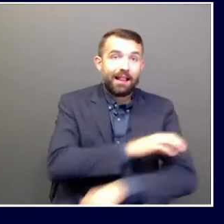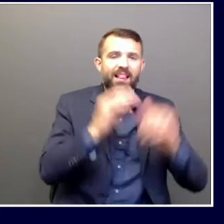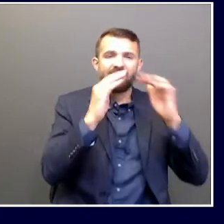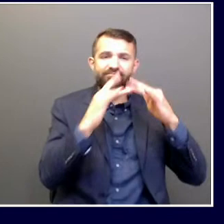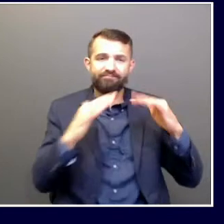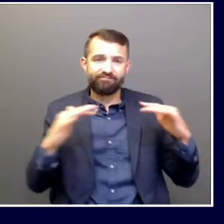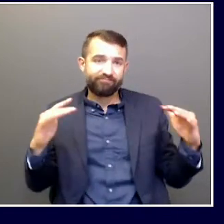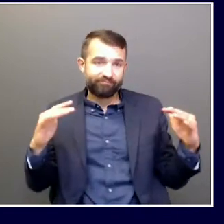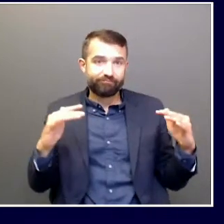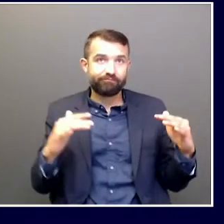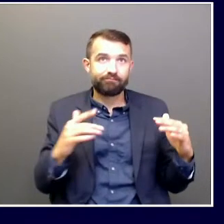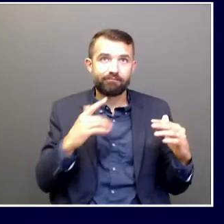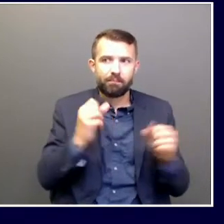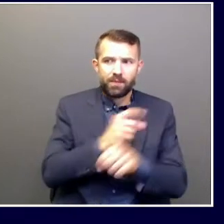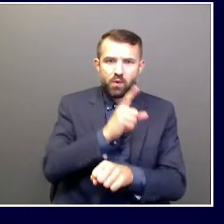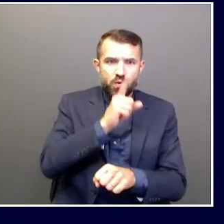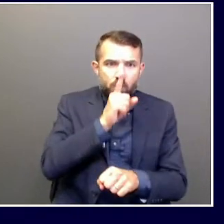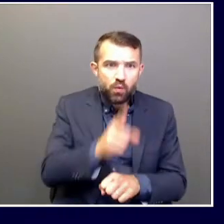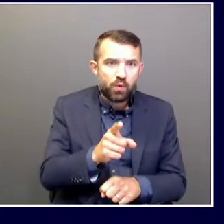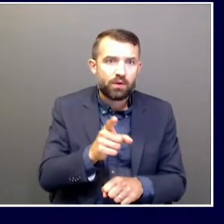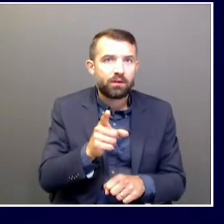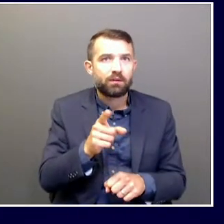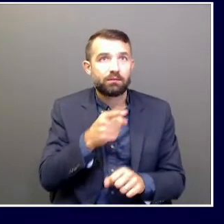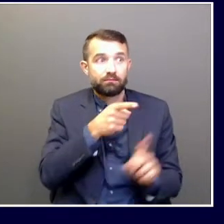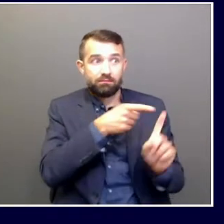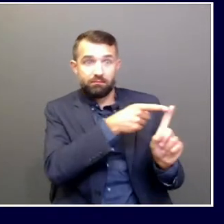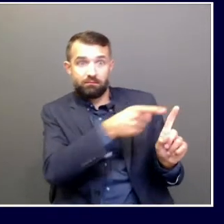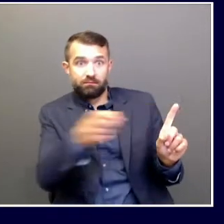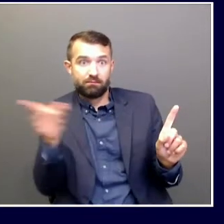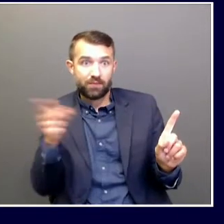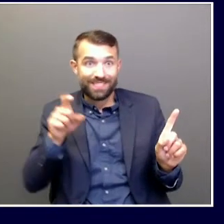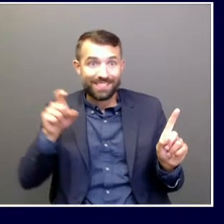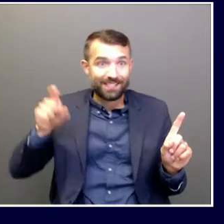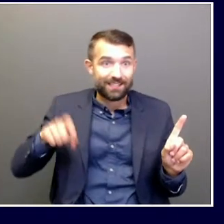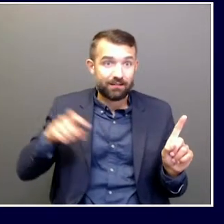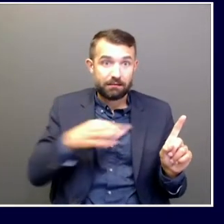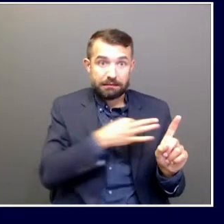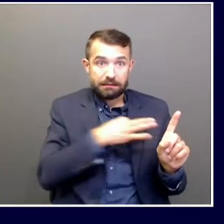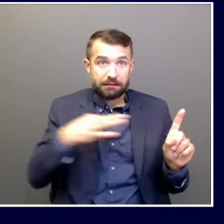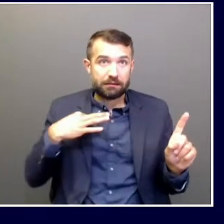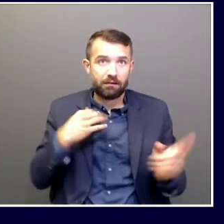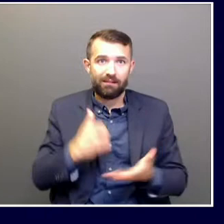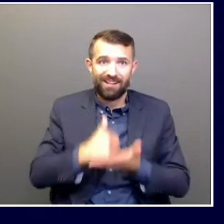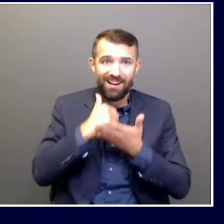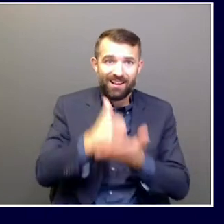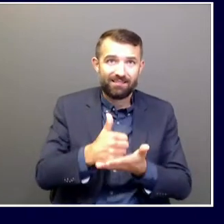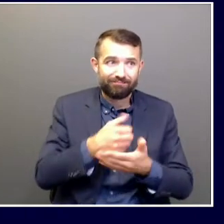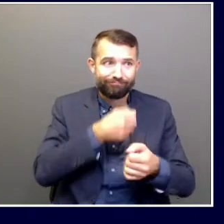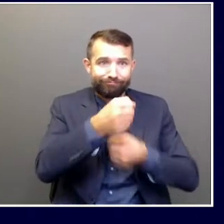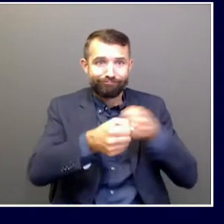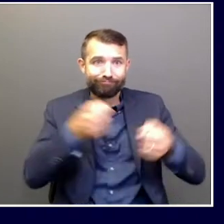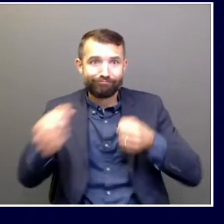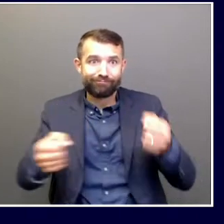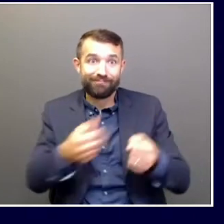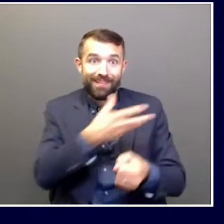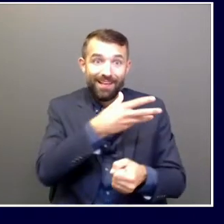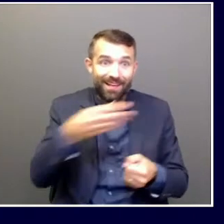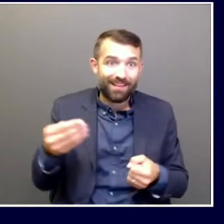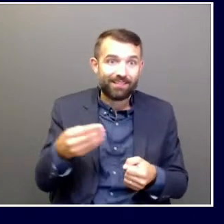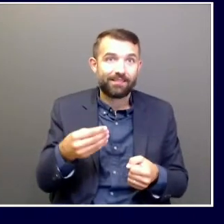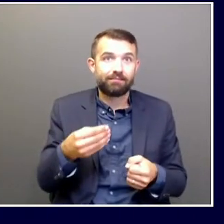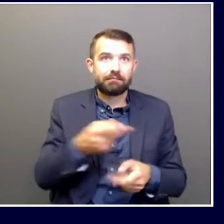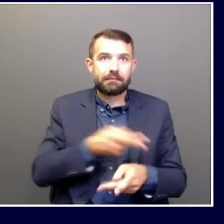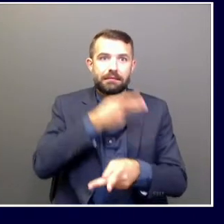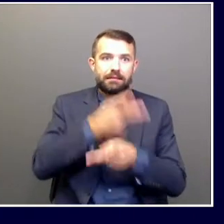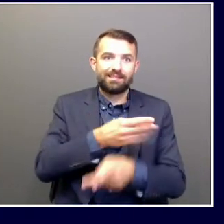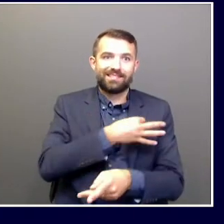ensure that in the short run, we're filling gaps, but we're also creating these good, high-paying jobs for the long run. And I've